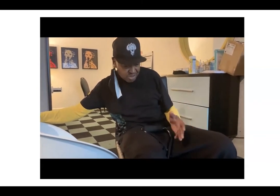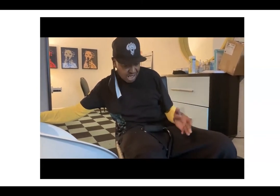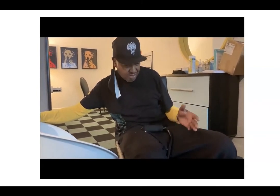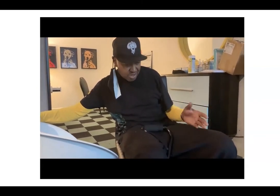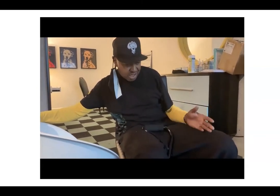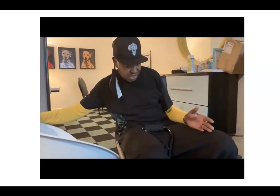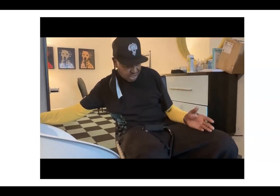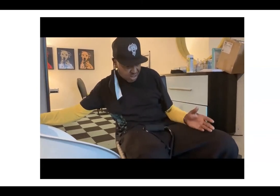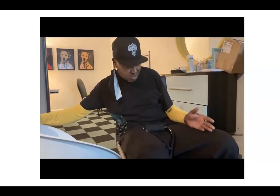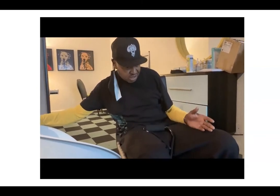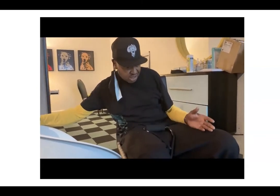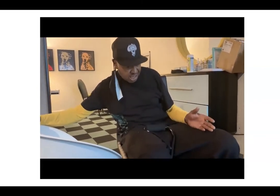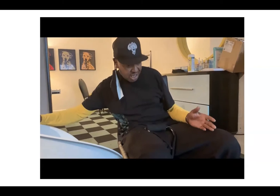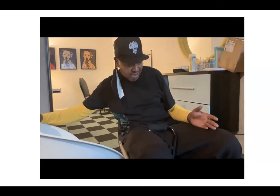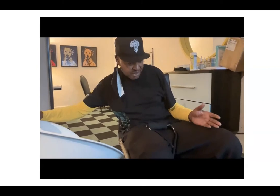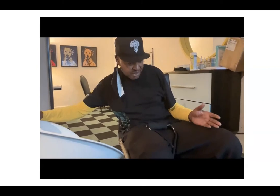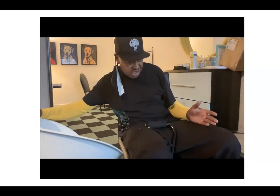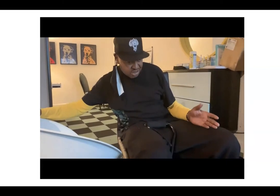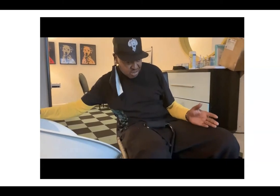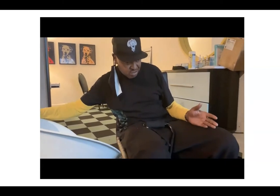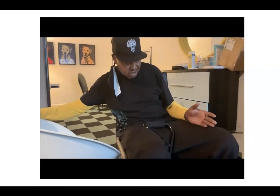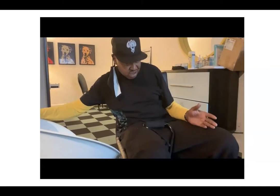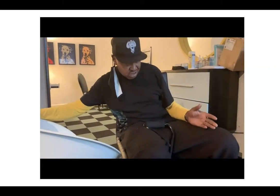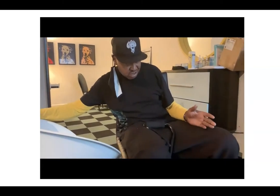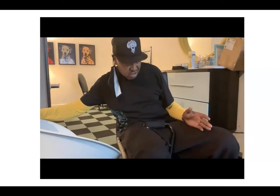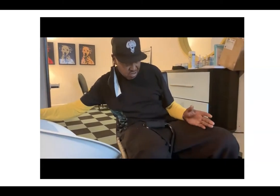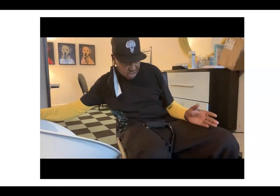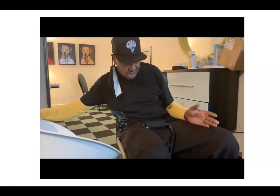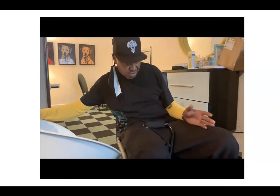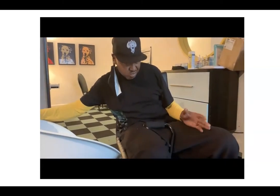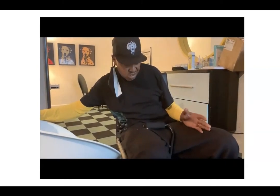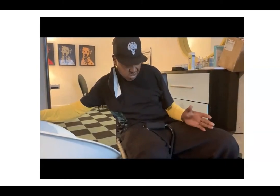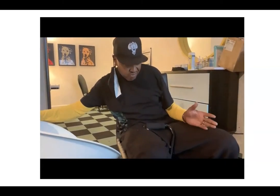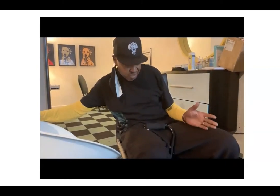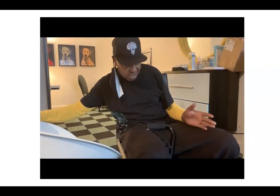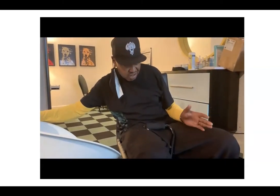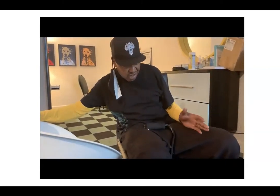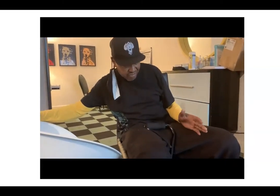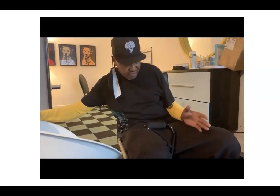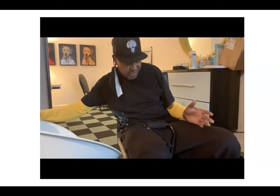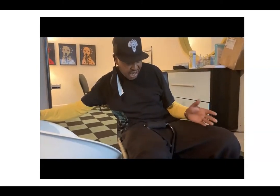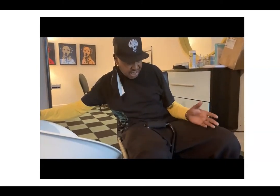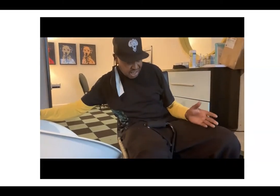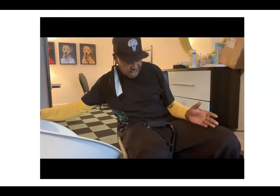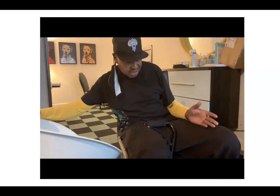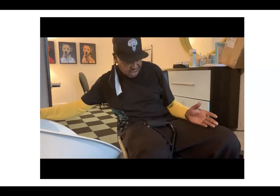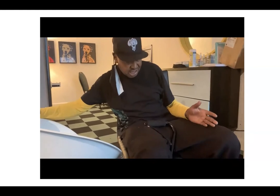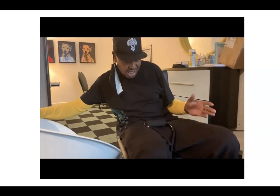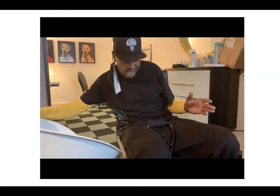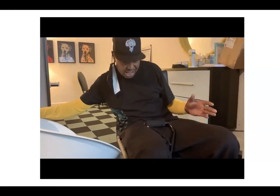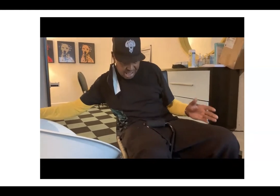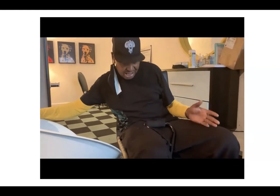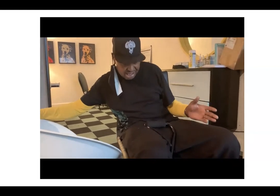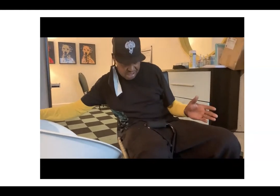my first time being actually homeless. I'm 52 years old, and I was homeless for a good 4 or 5 years, and